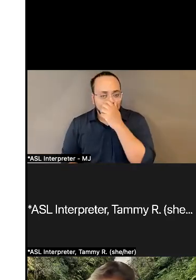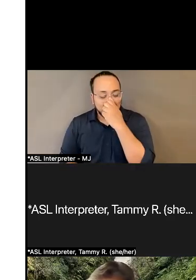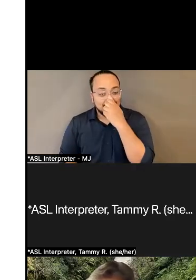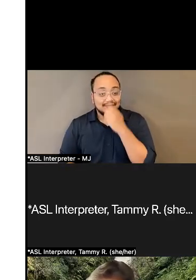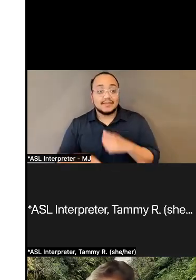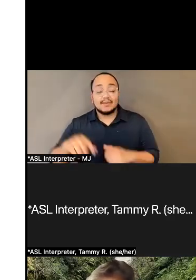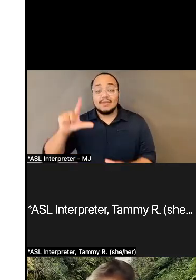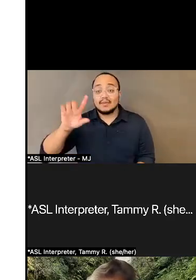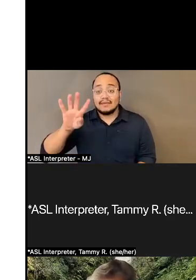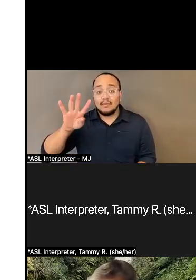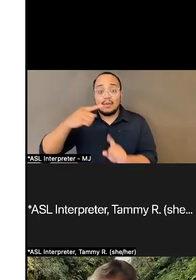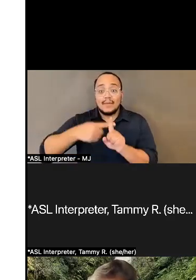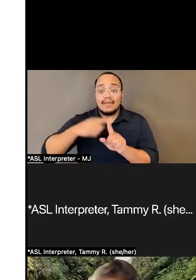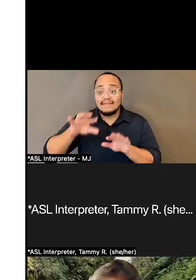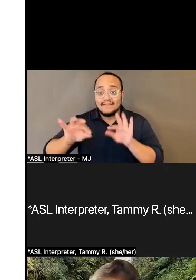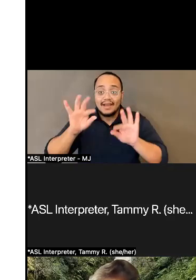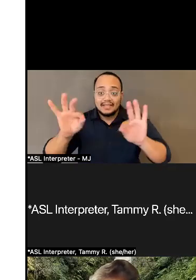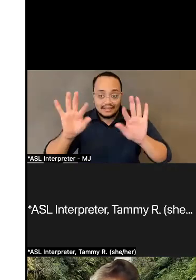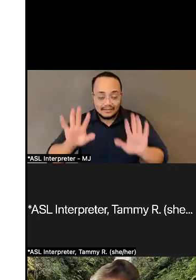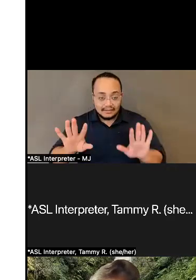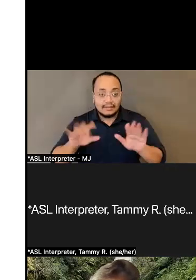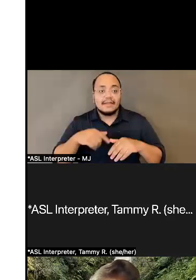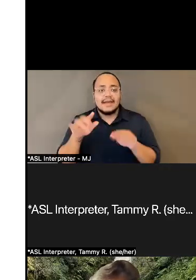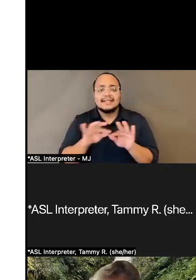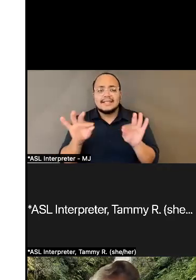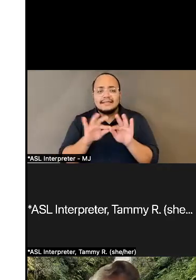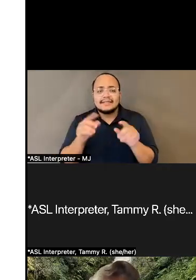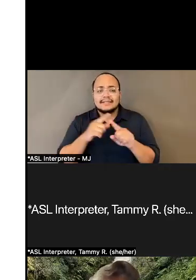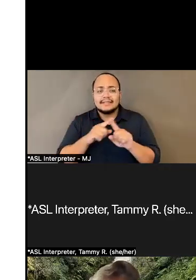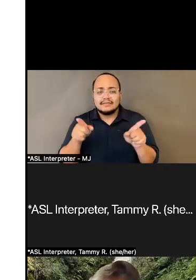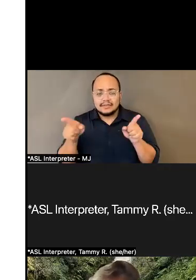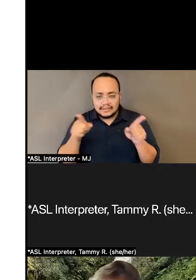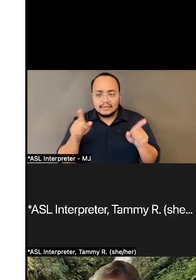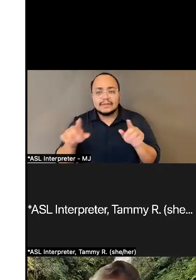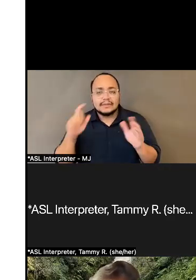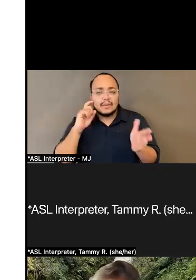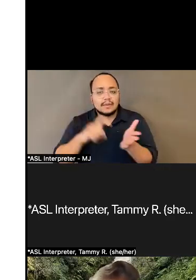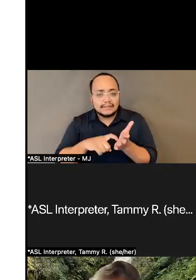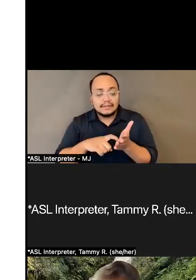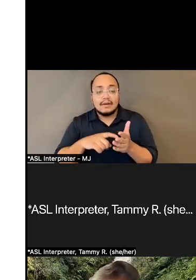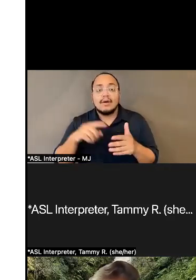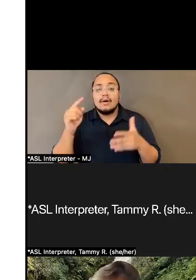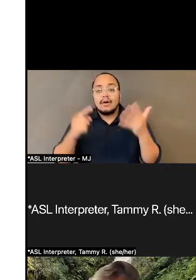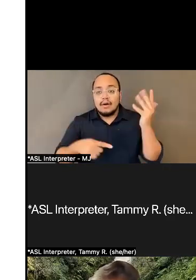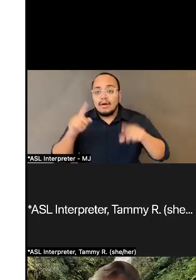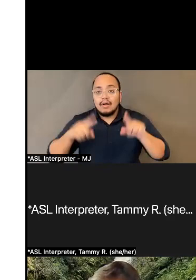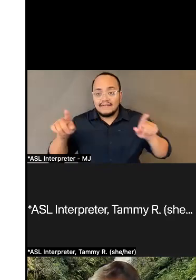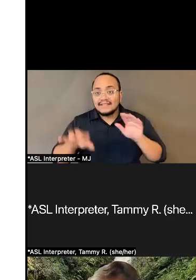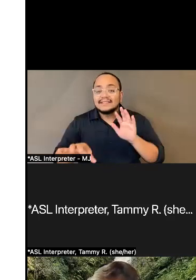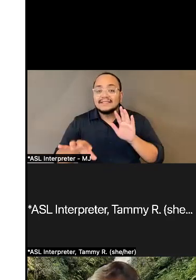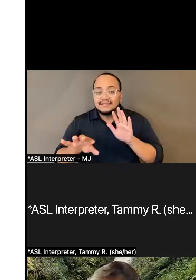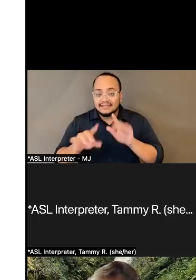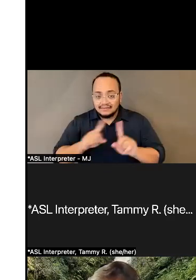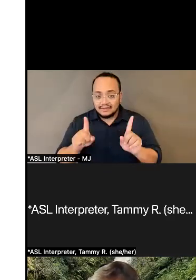So the 24-month findings, significant differences were found, and all of the differences favored those